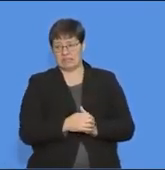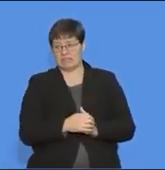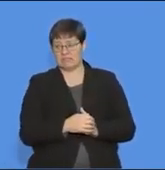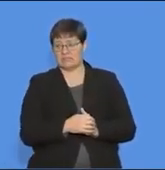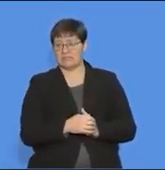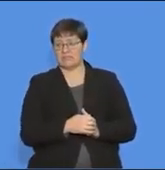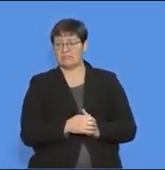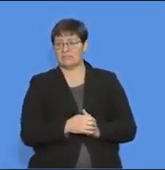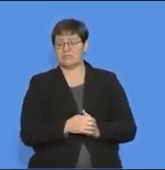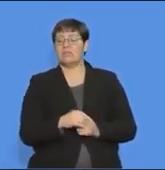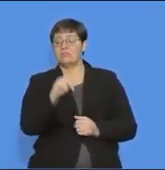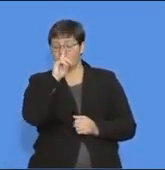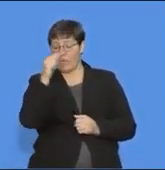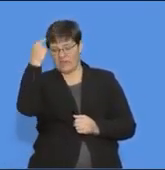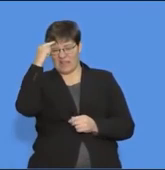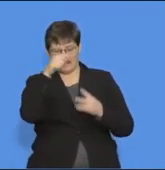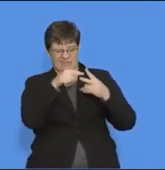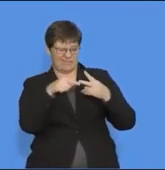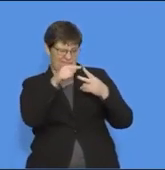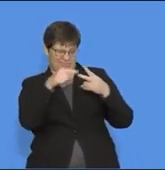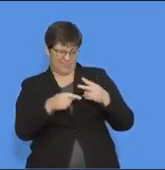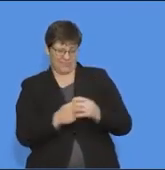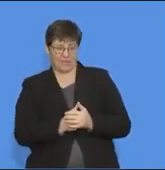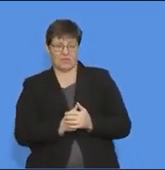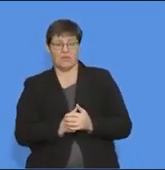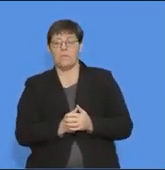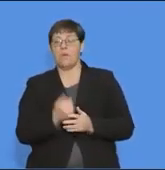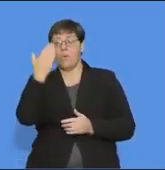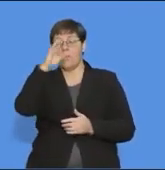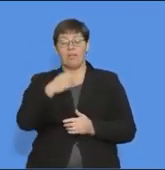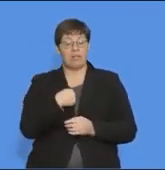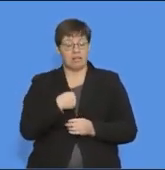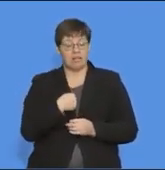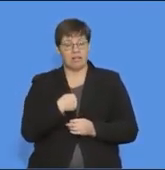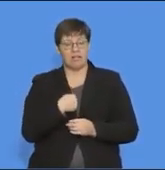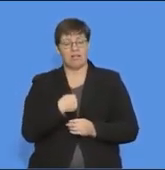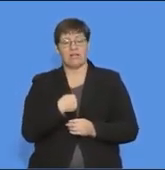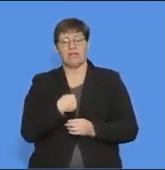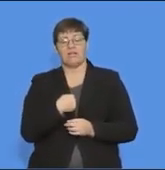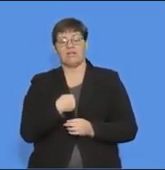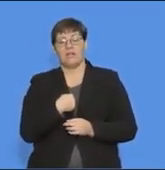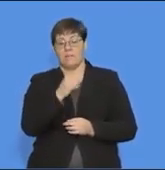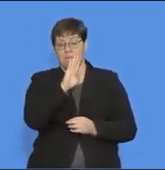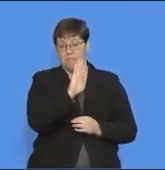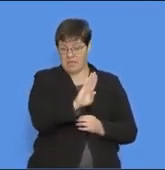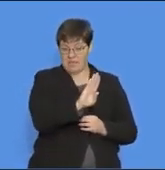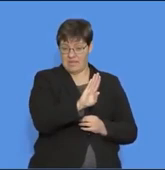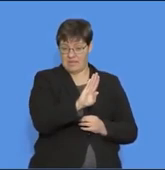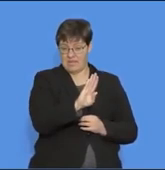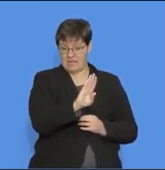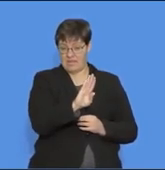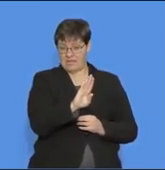at the circumference. So please do consider those. And then from there, I know that it means that